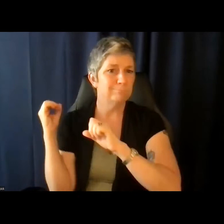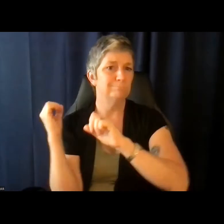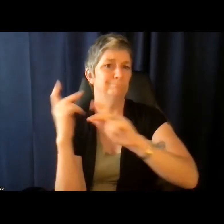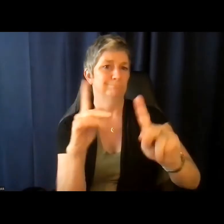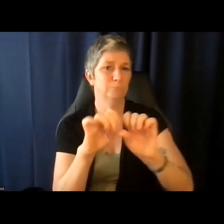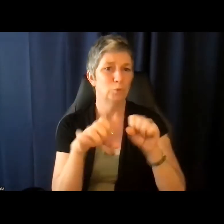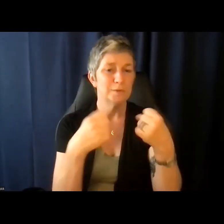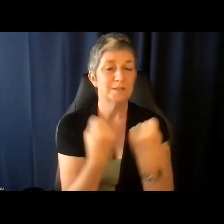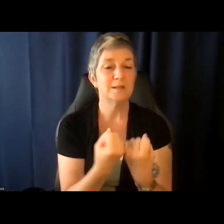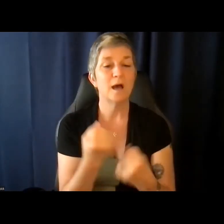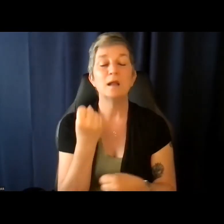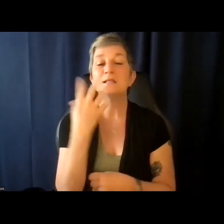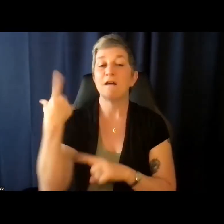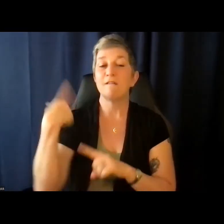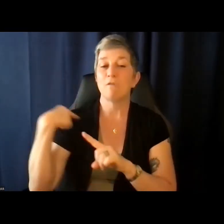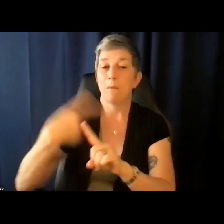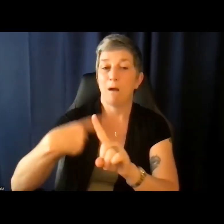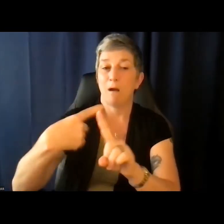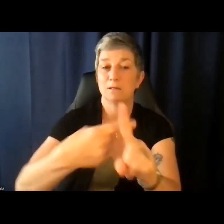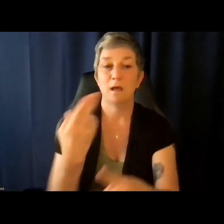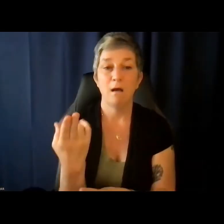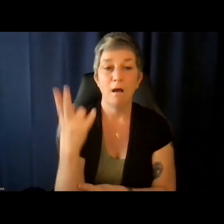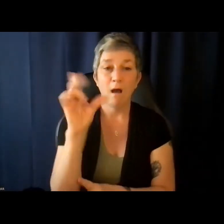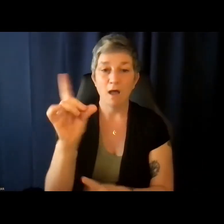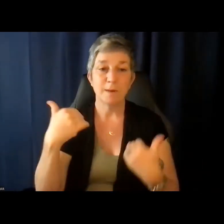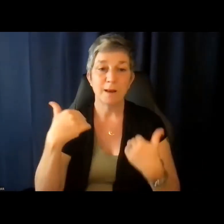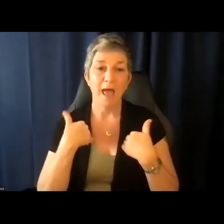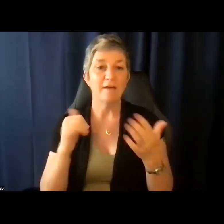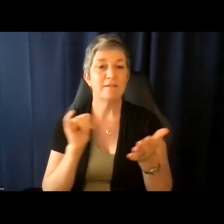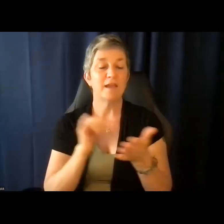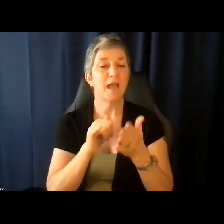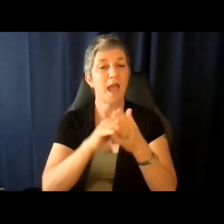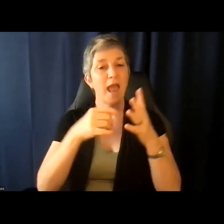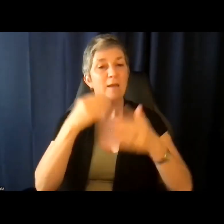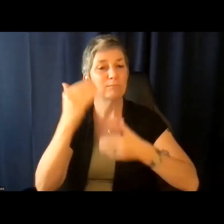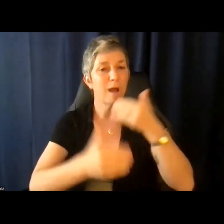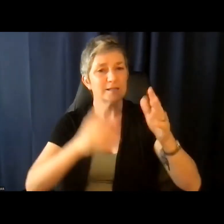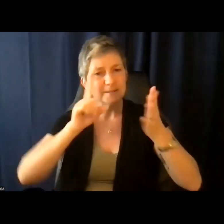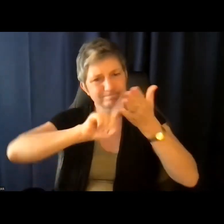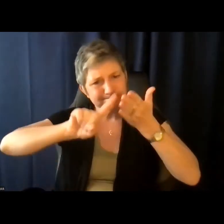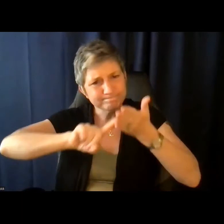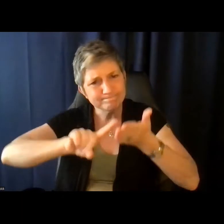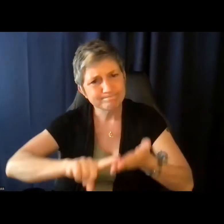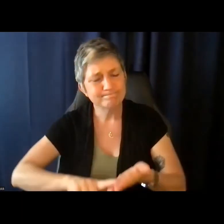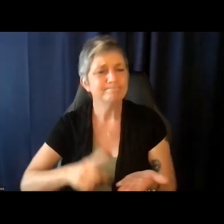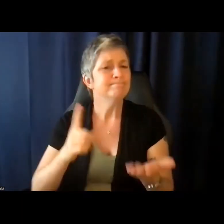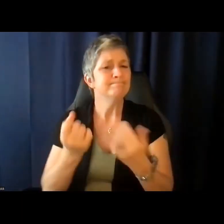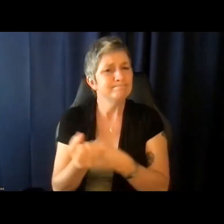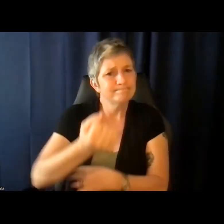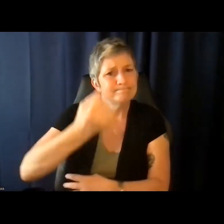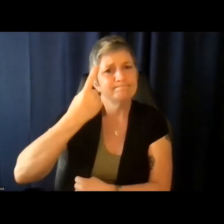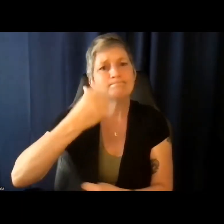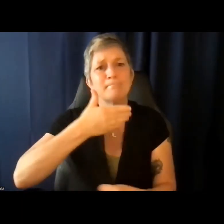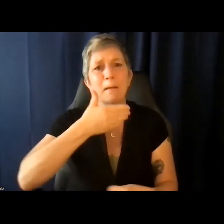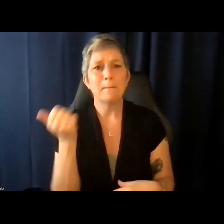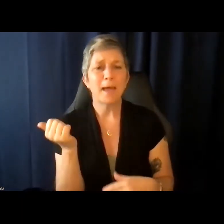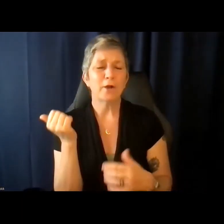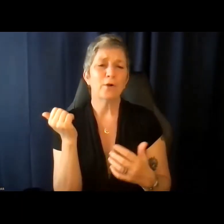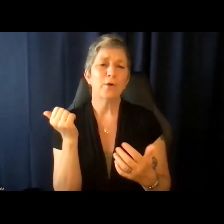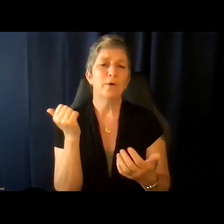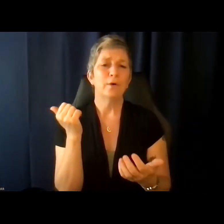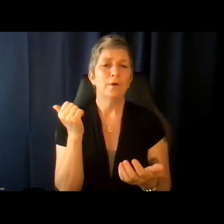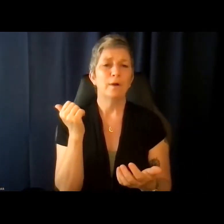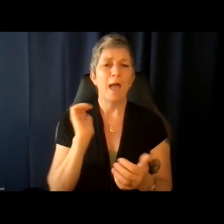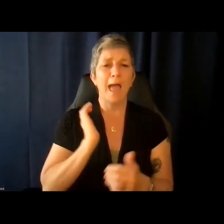the last several months, HUD's been conducting a discernment process, an investigation to really understand better what